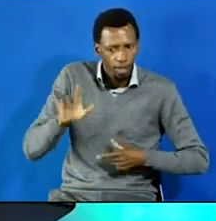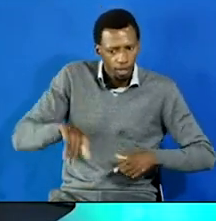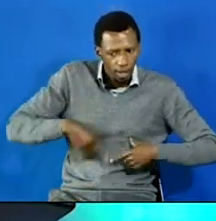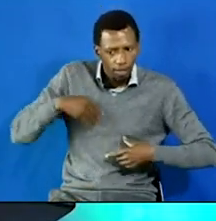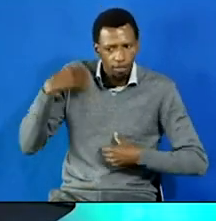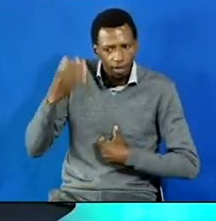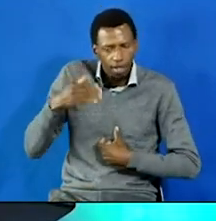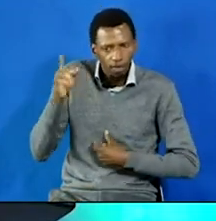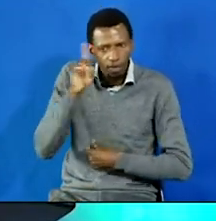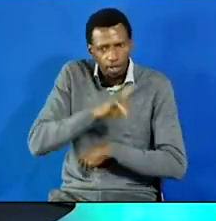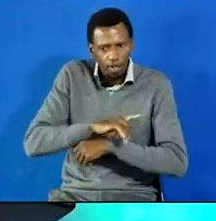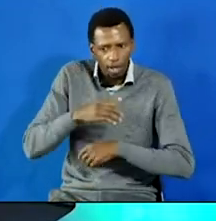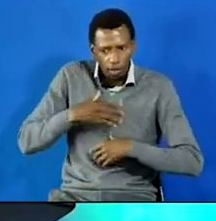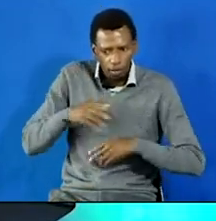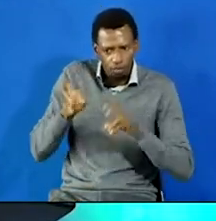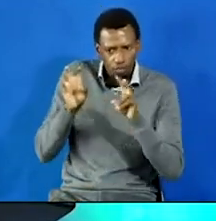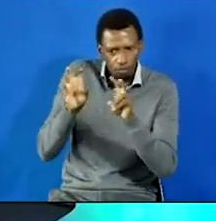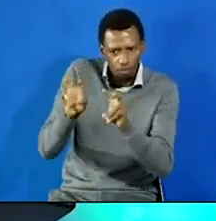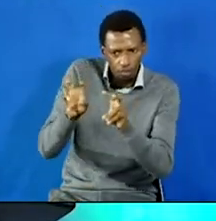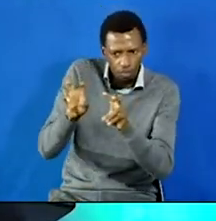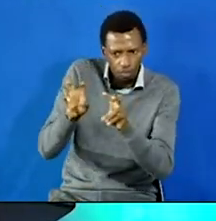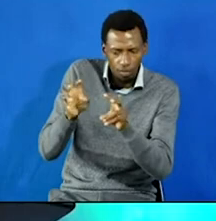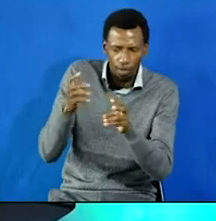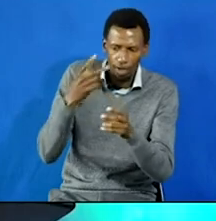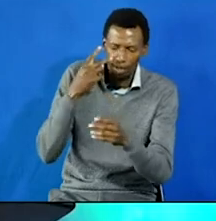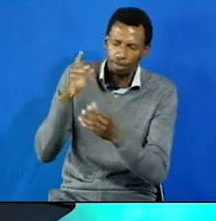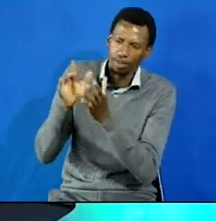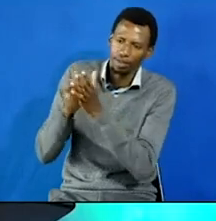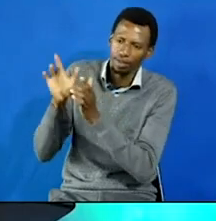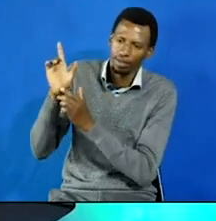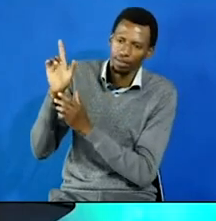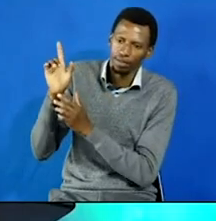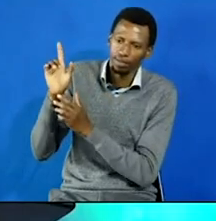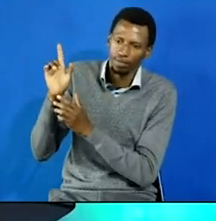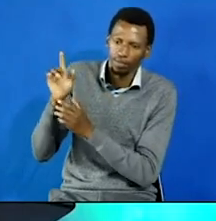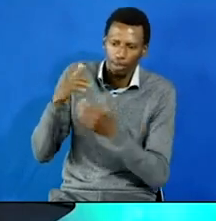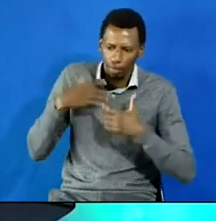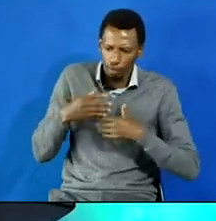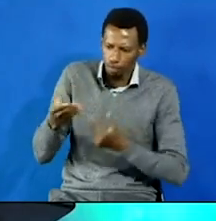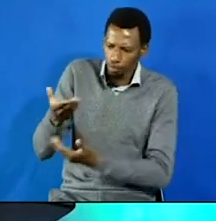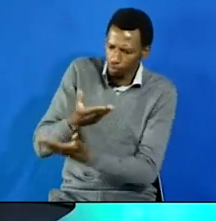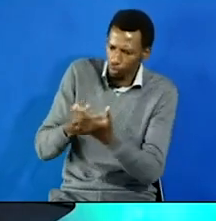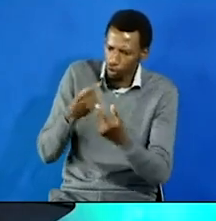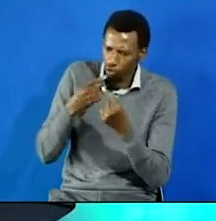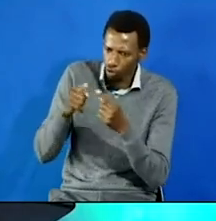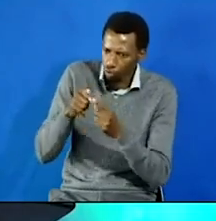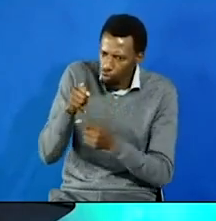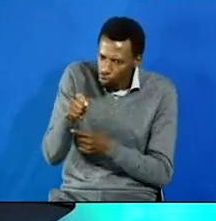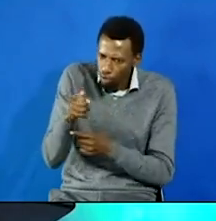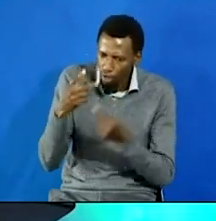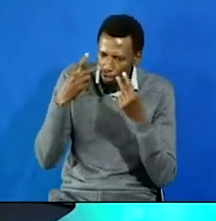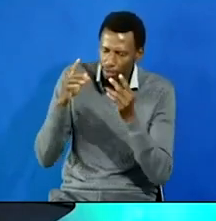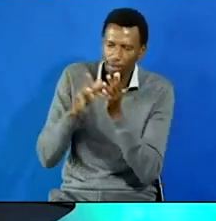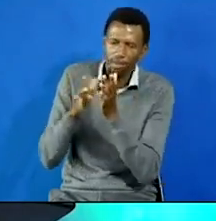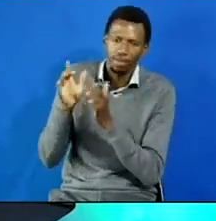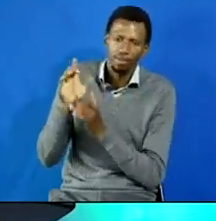at him and see me. People can talk to him and see me. People can interact with him and see